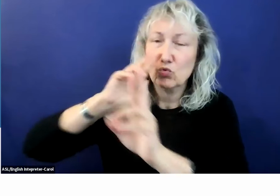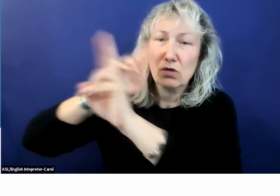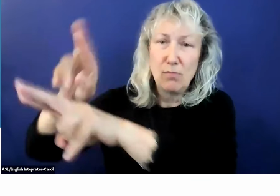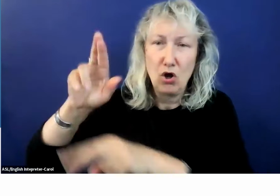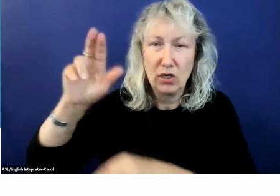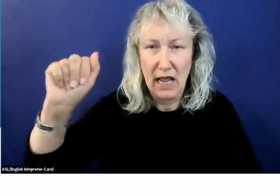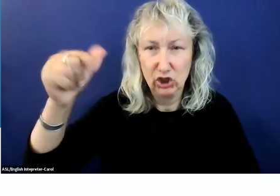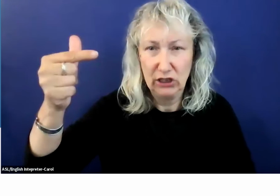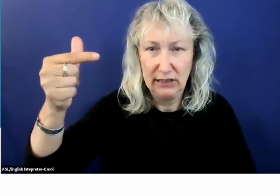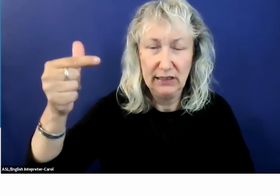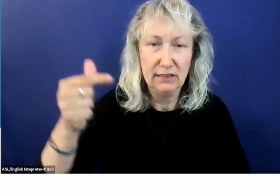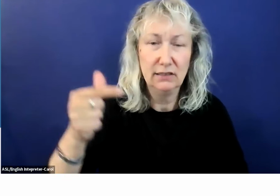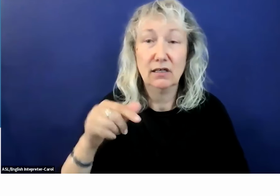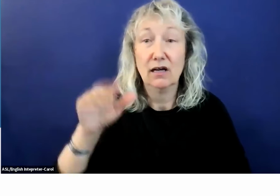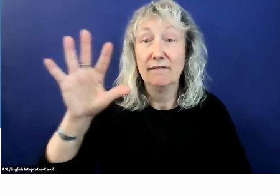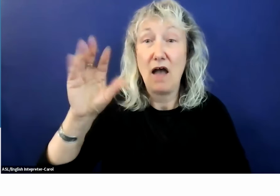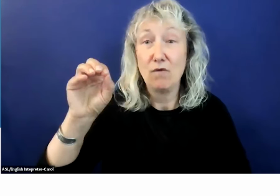number is